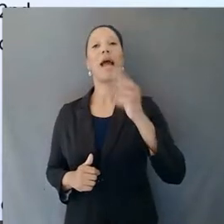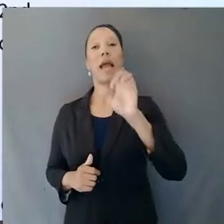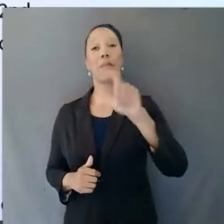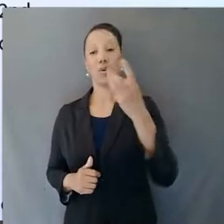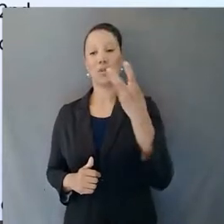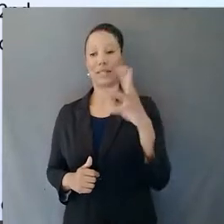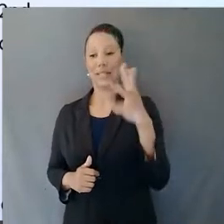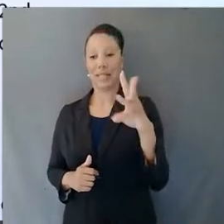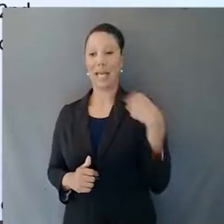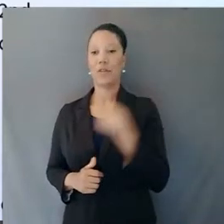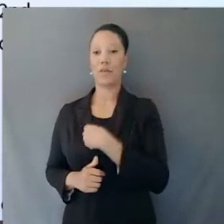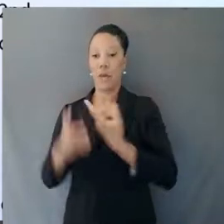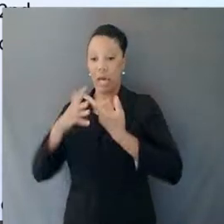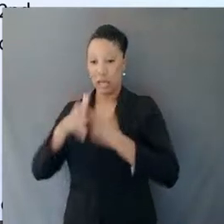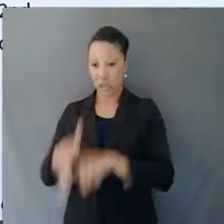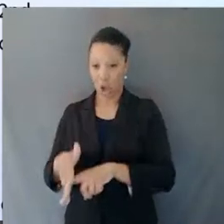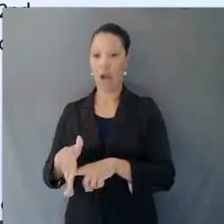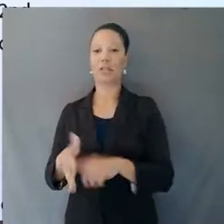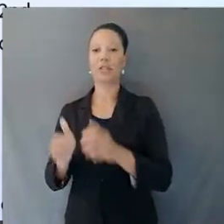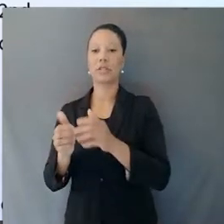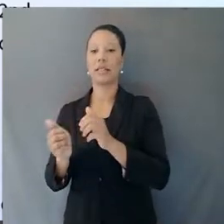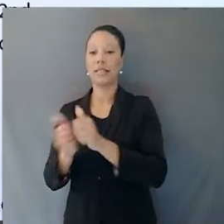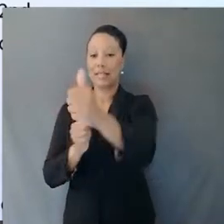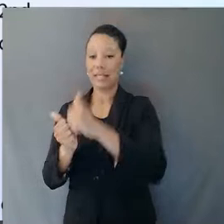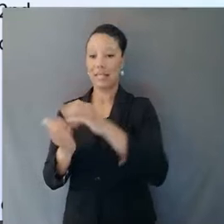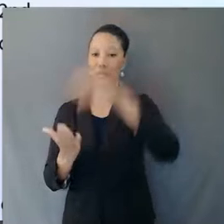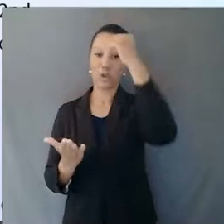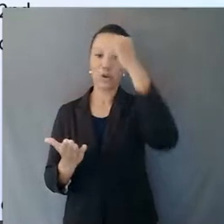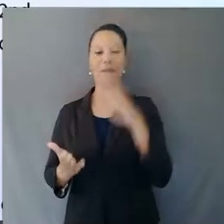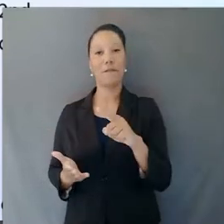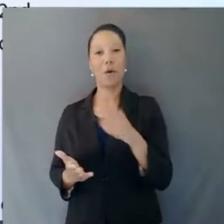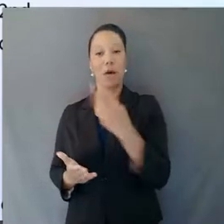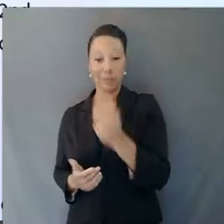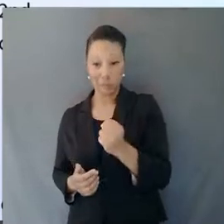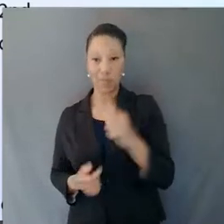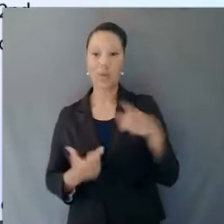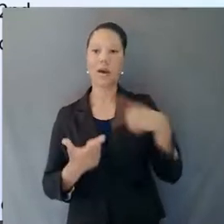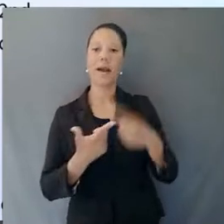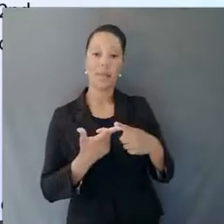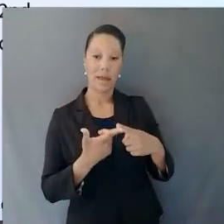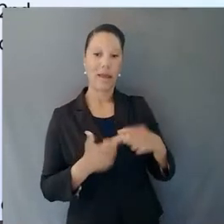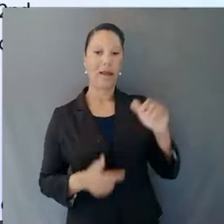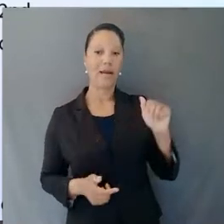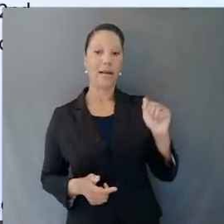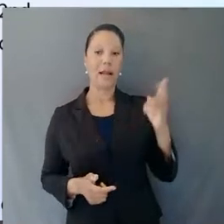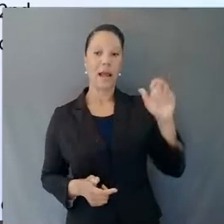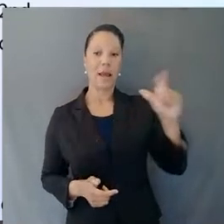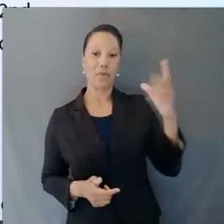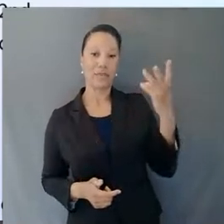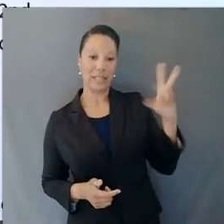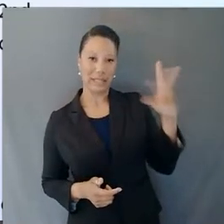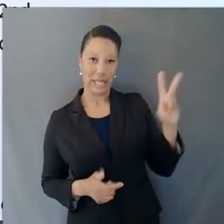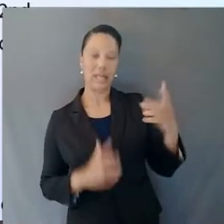secondary schools, followed by April 20th launch for elementary schools. April 23rd, we announced